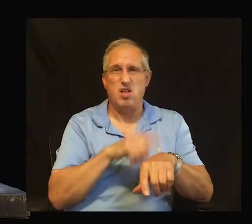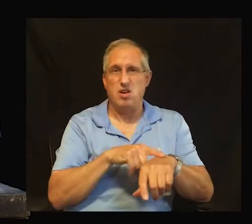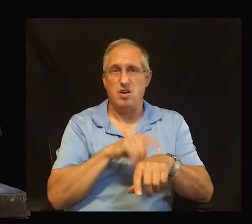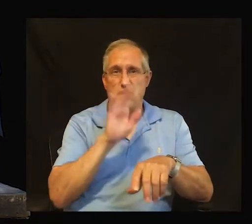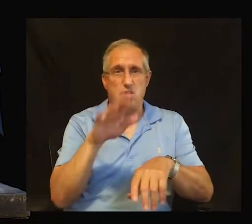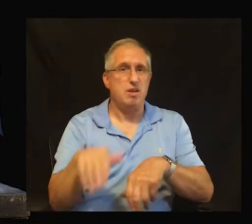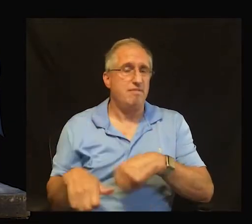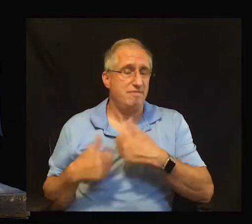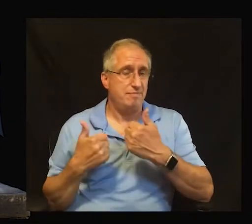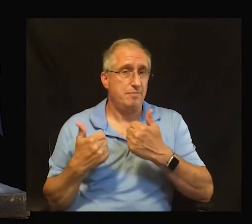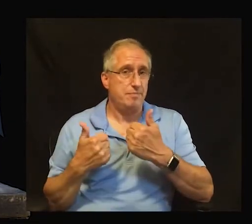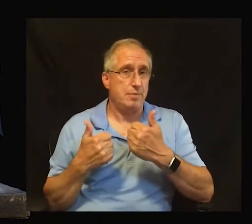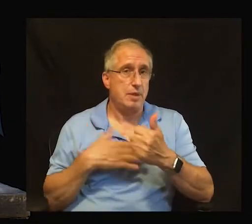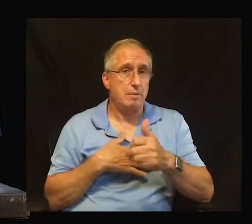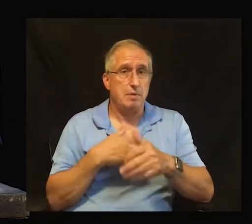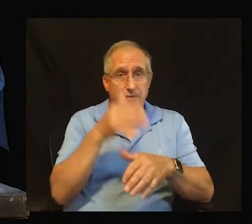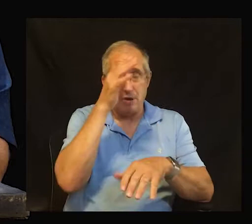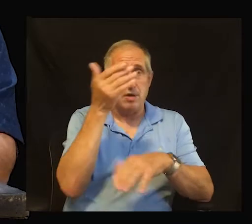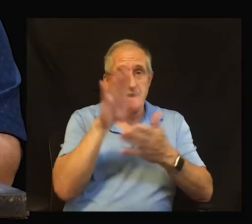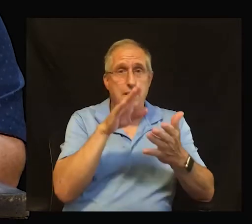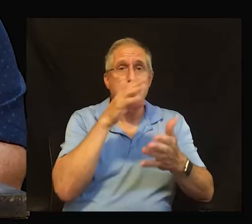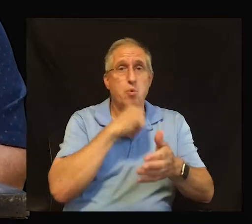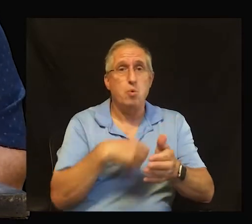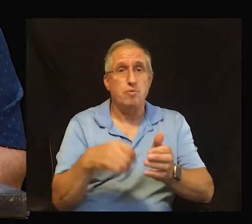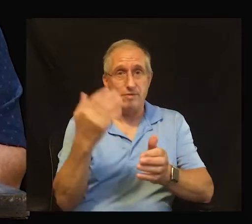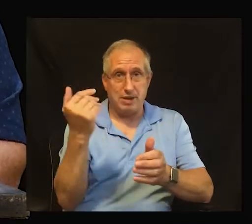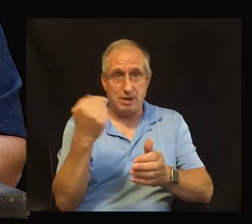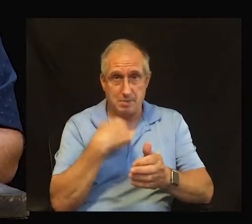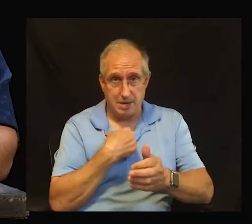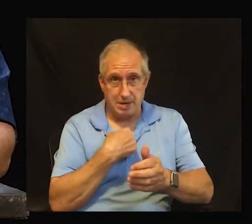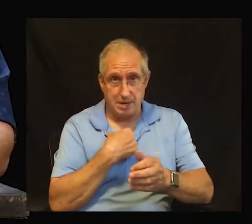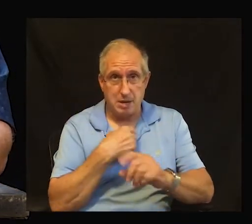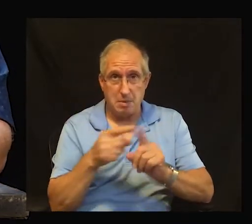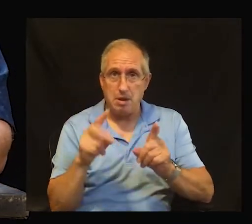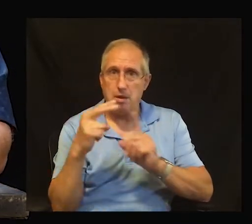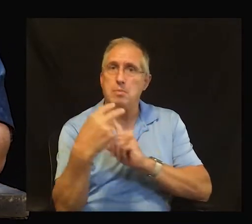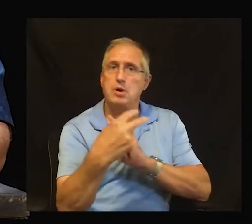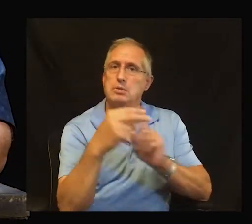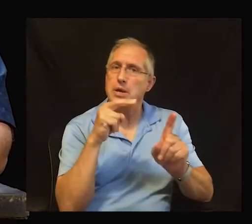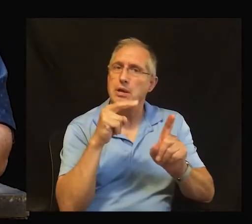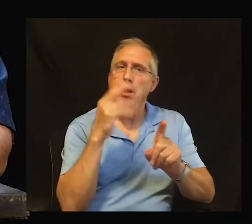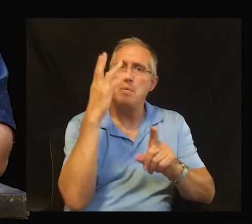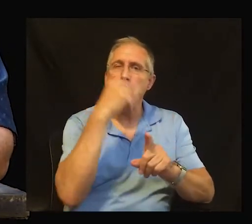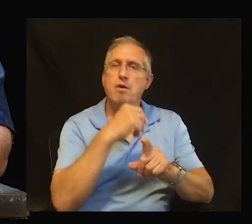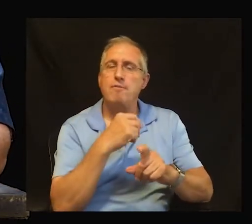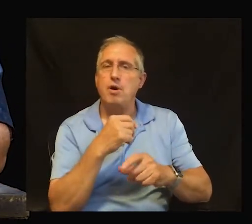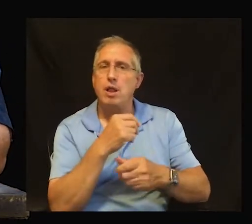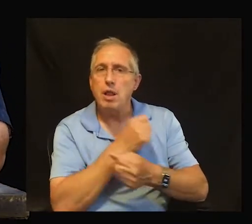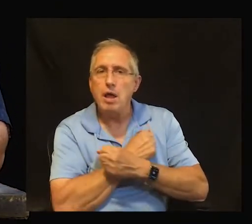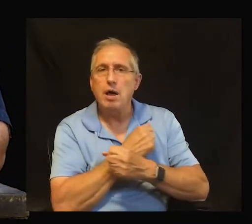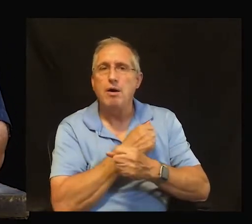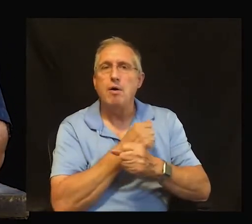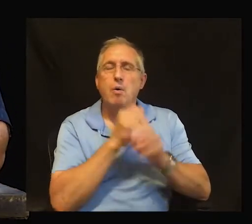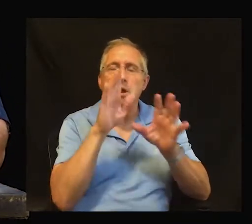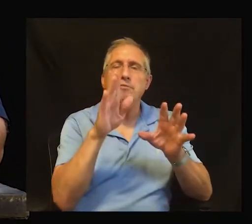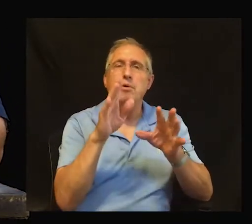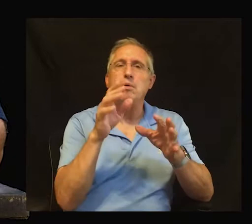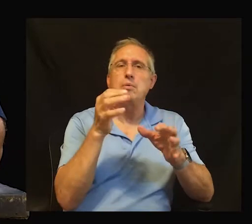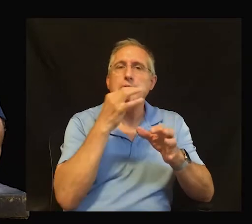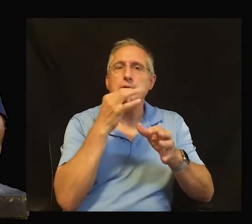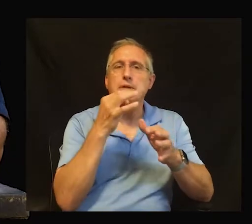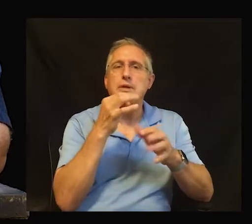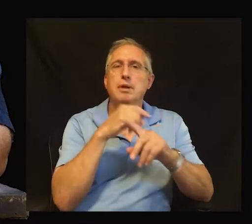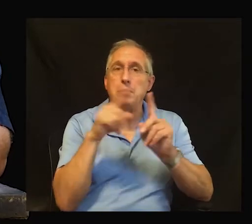long in a lifetime. My father died when I was 15, but perspective, beautiful, lovely, excellent,